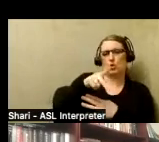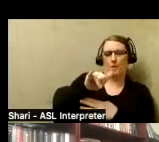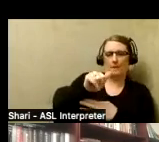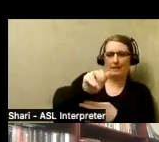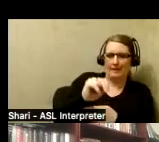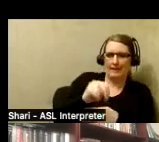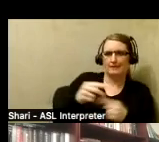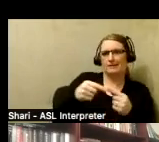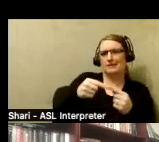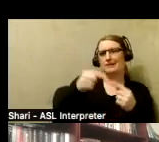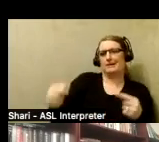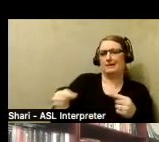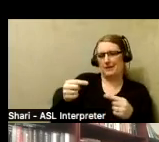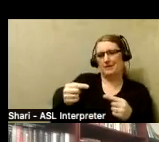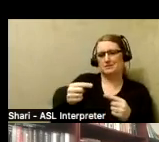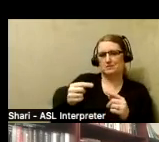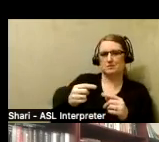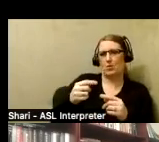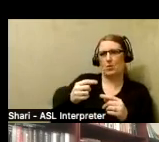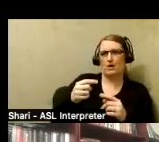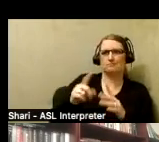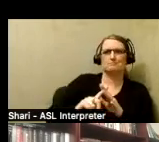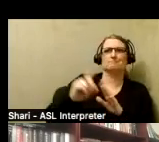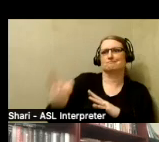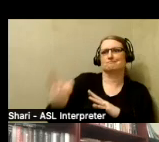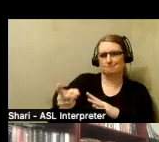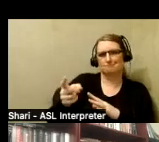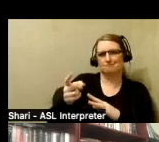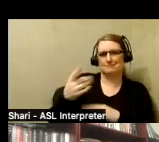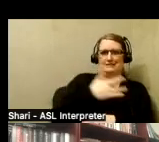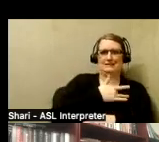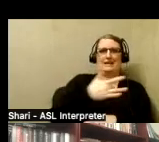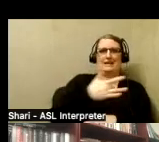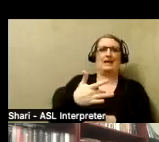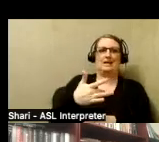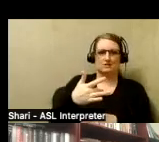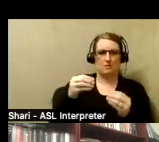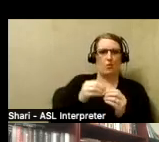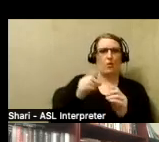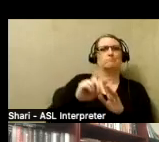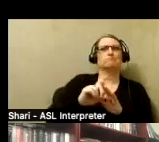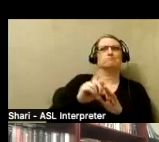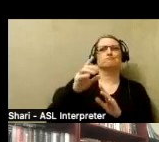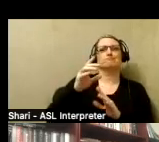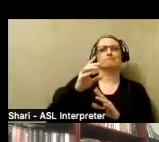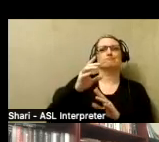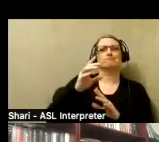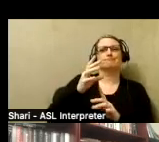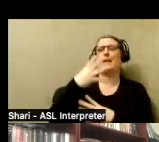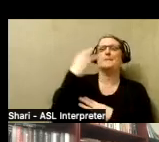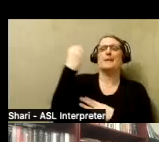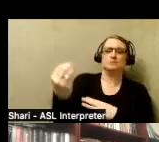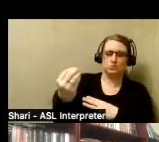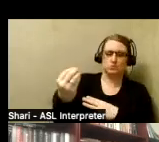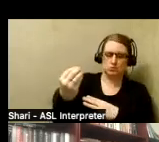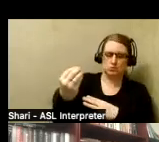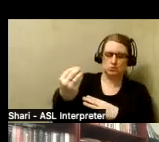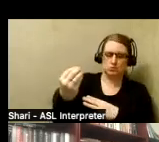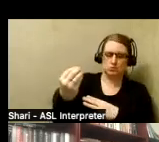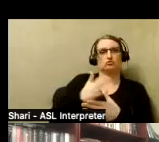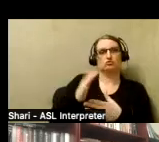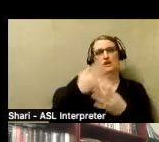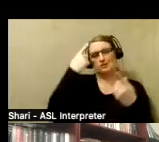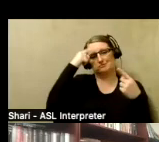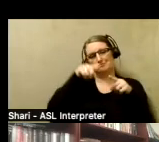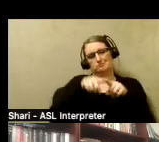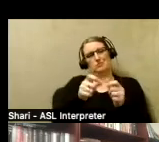say counter-emancipatory tendencies, with the more emancipatory ones sharing some strong affinities, I think, with